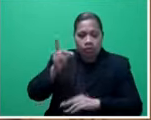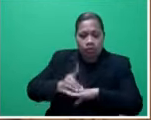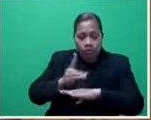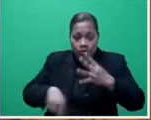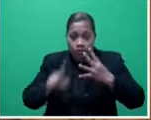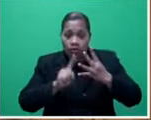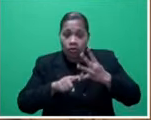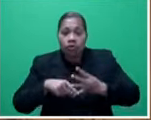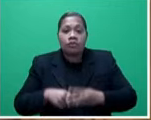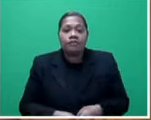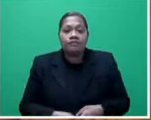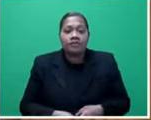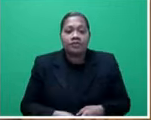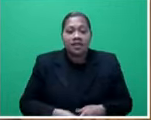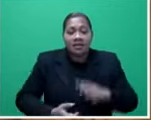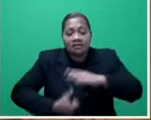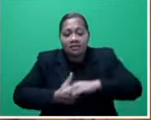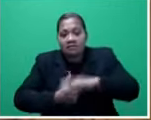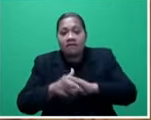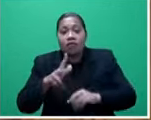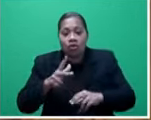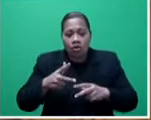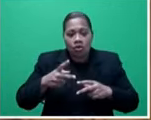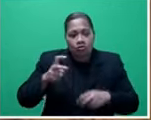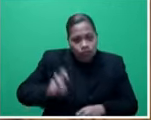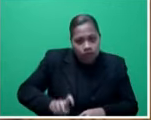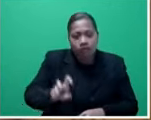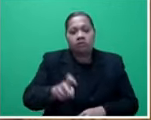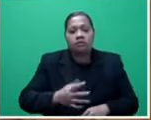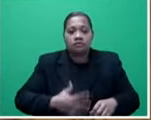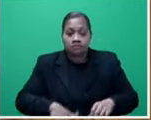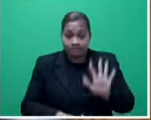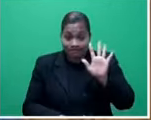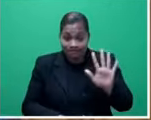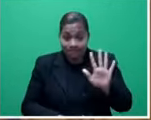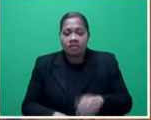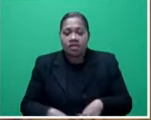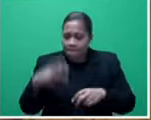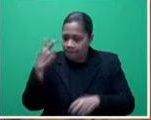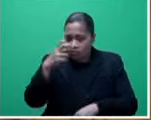Disabled accessibility to public transport, and 5. Monitoring, evaluation, and reporting.